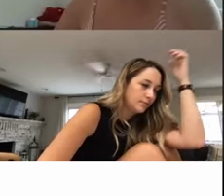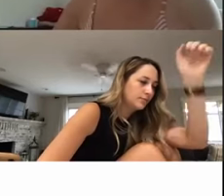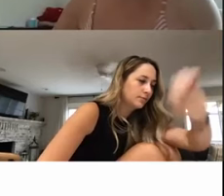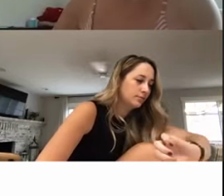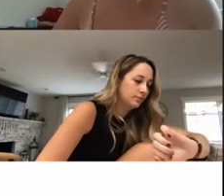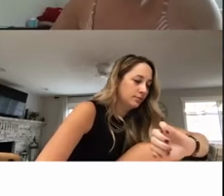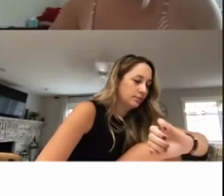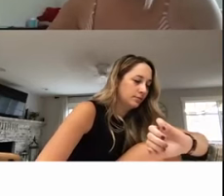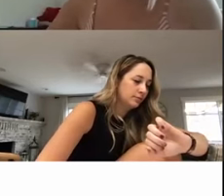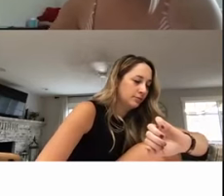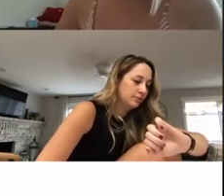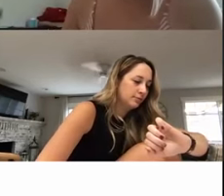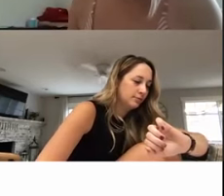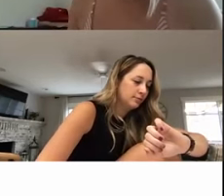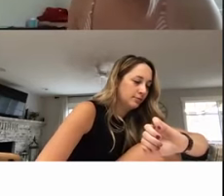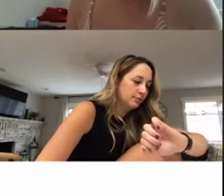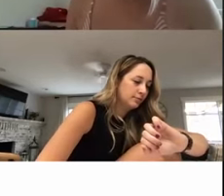of genes. All right, whoops.